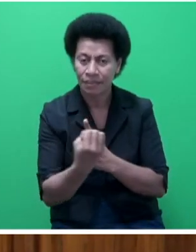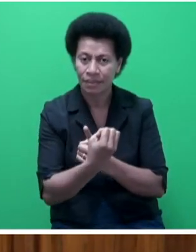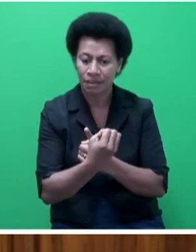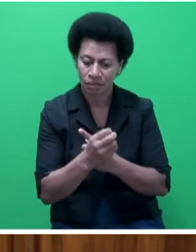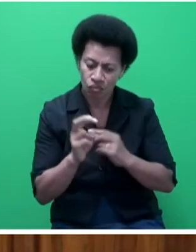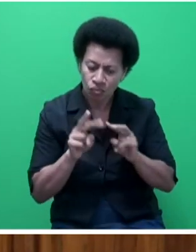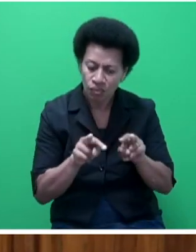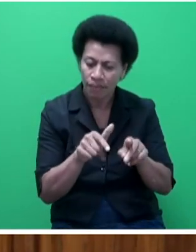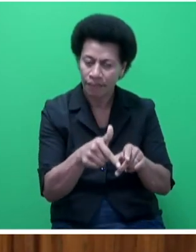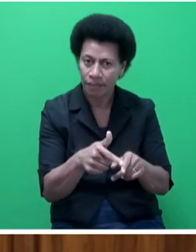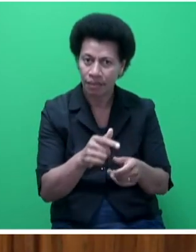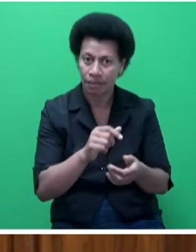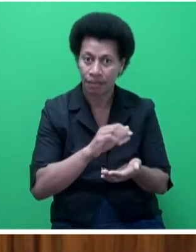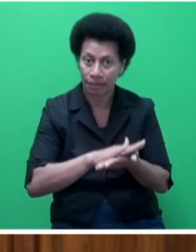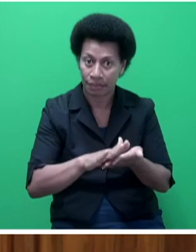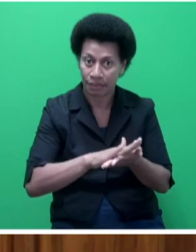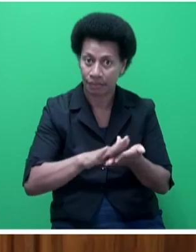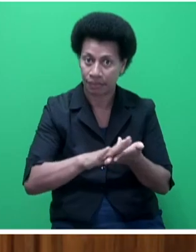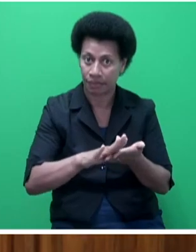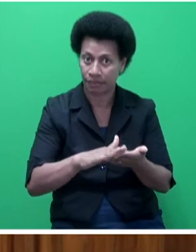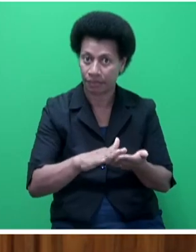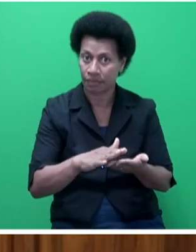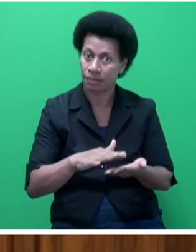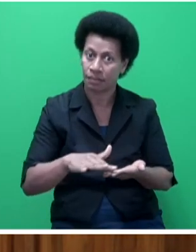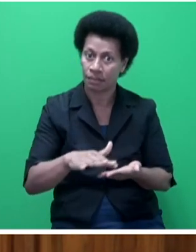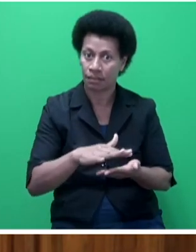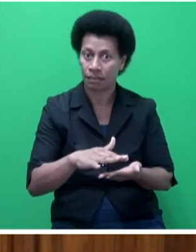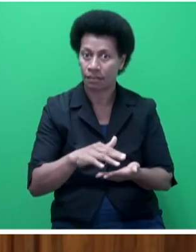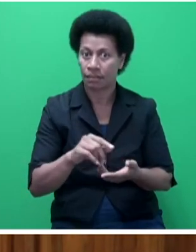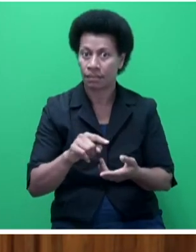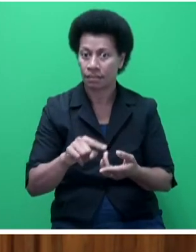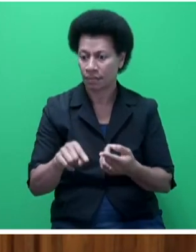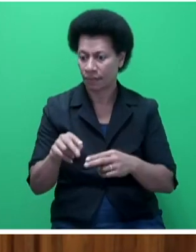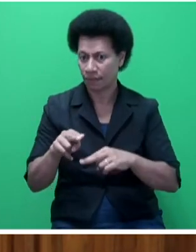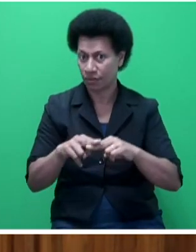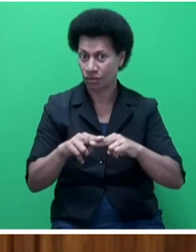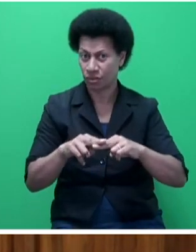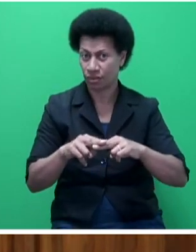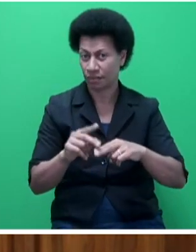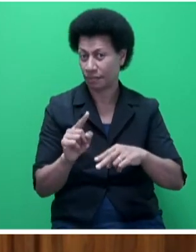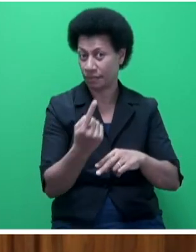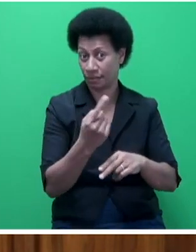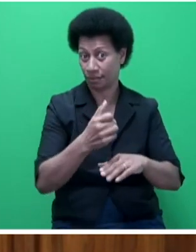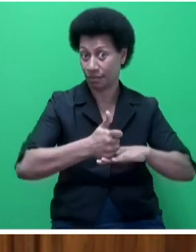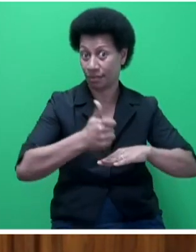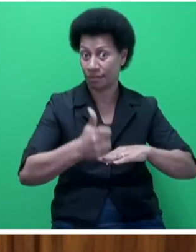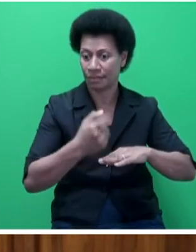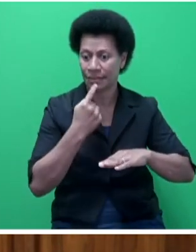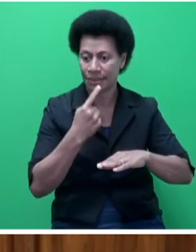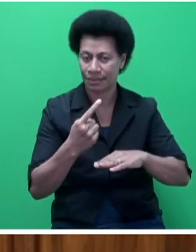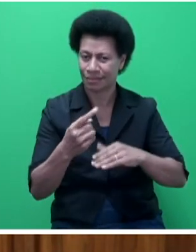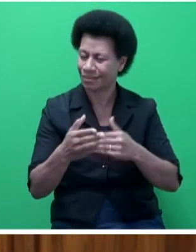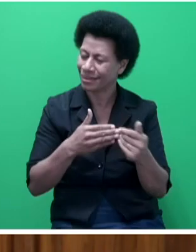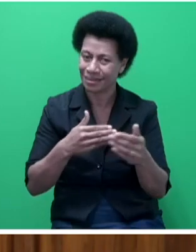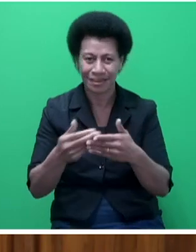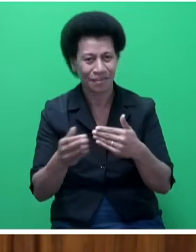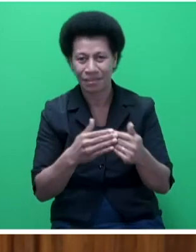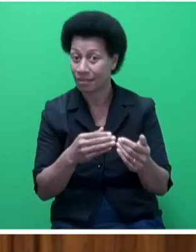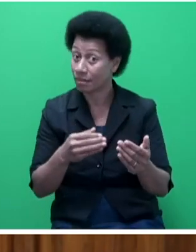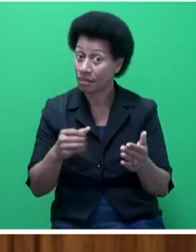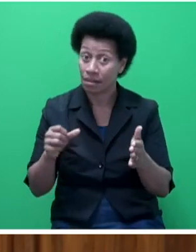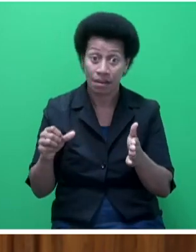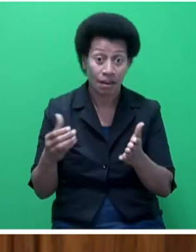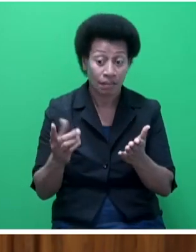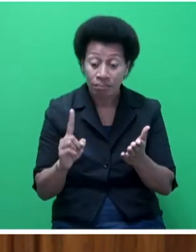Speaker, sir, the Fiji First government has promised that no matter how tough things get, this government's promise of